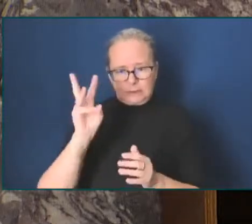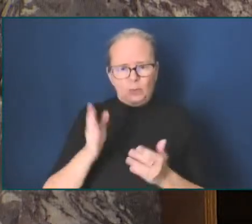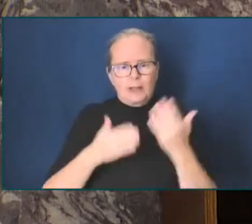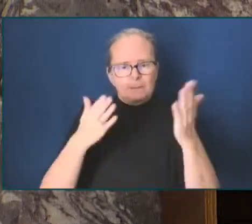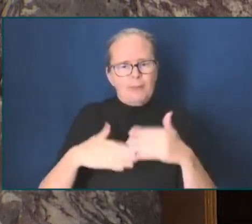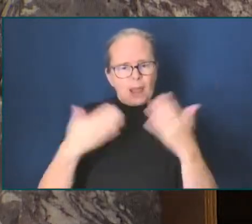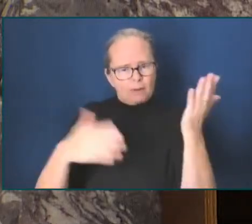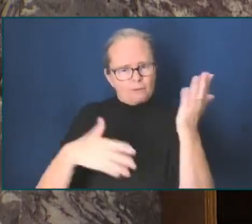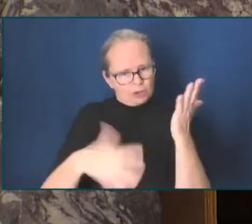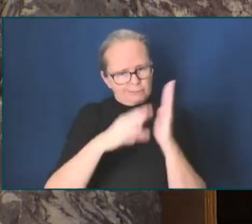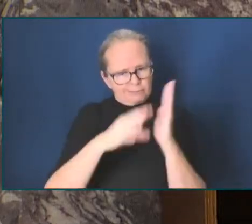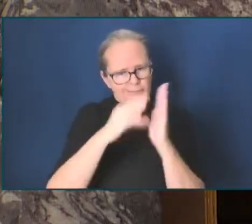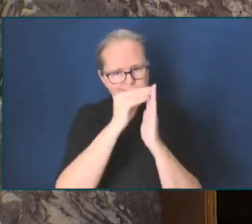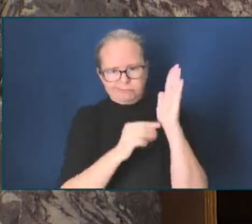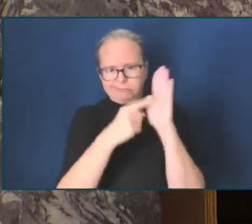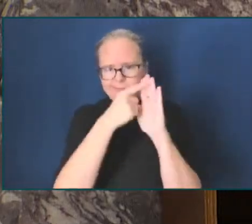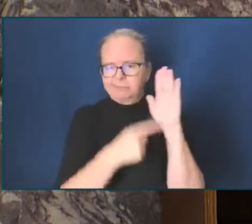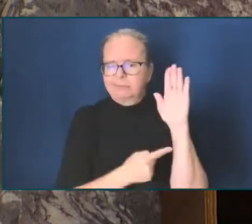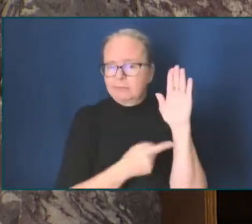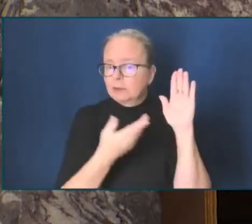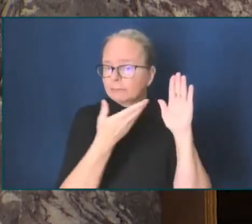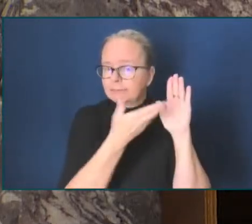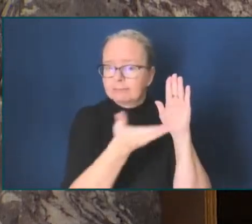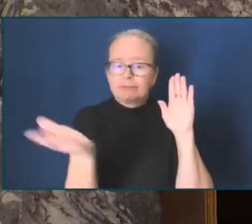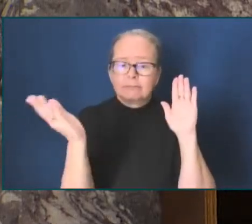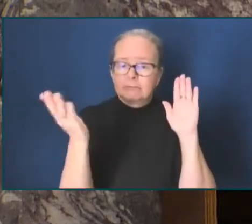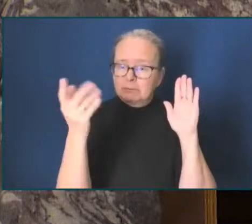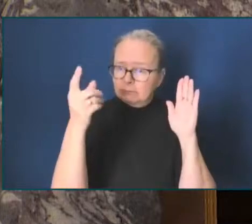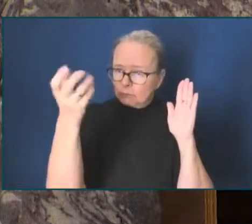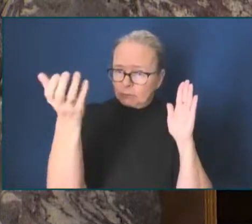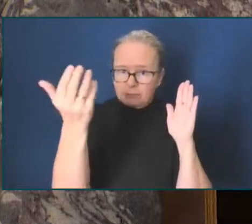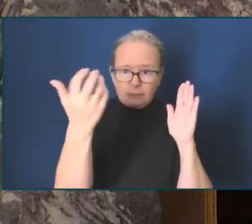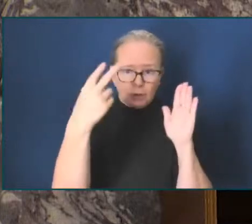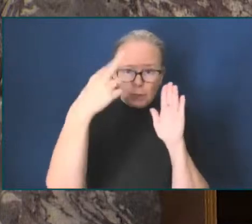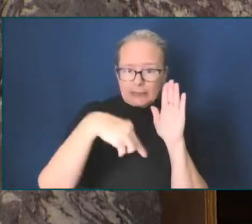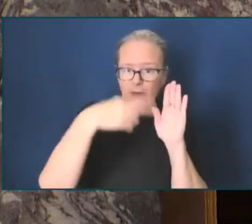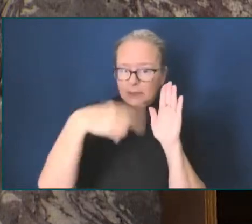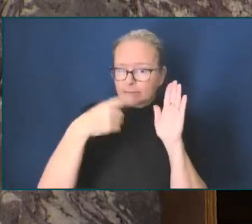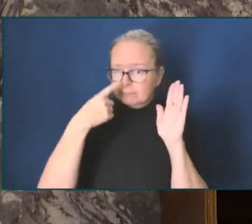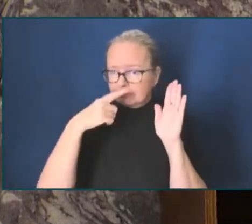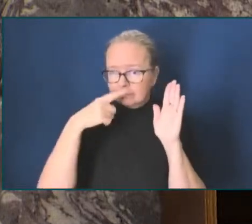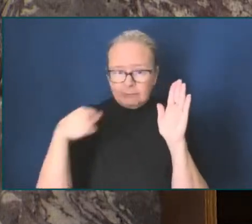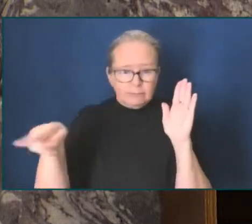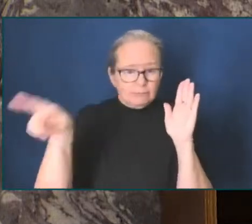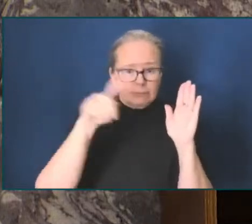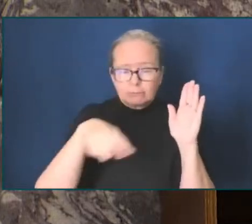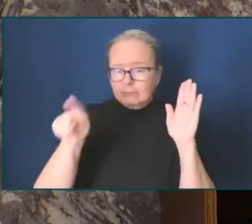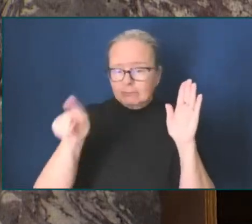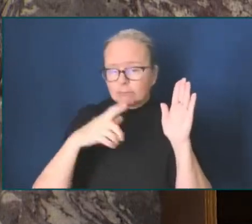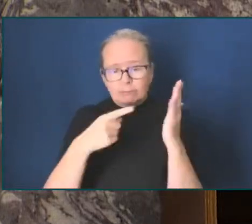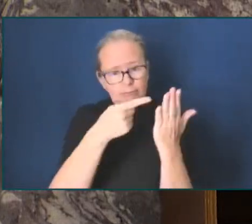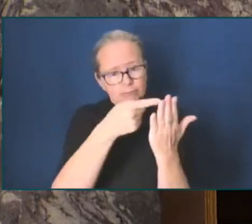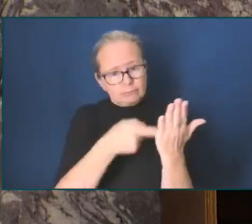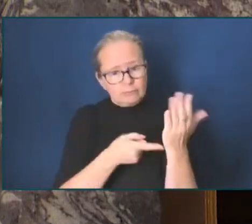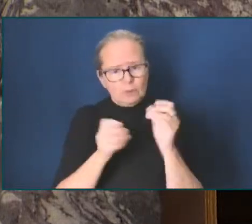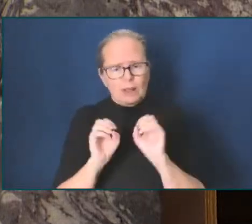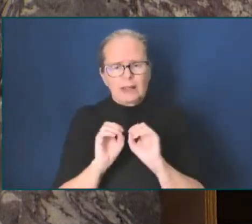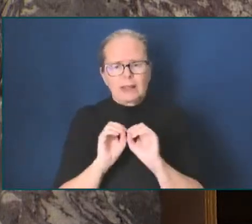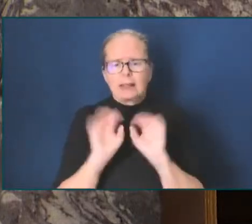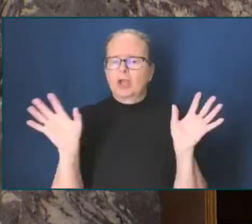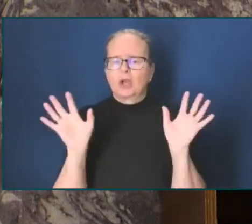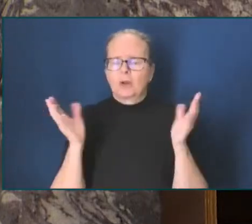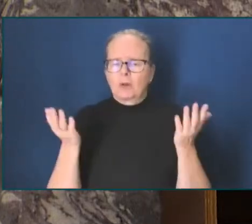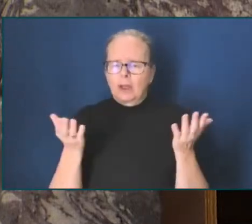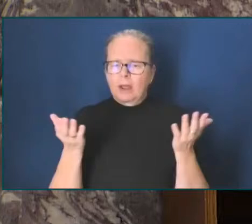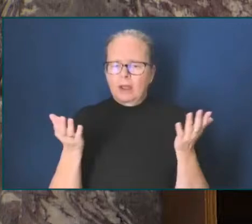to read. And Mr. Speaker, it is clear that not one of these recommends a needs-based system. As a current